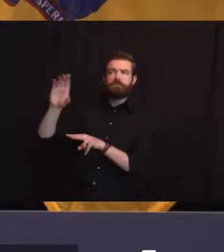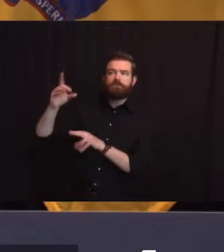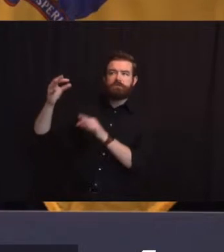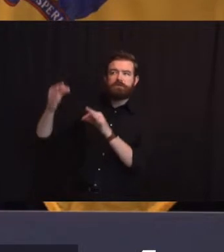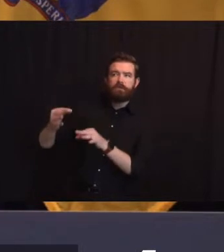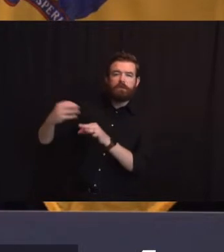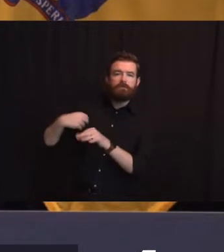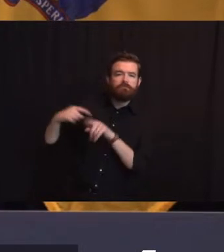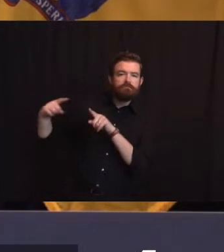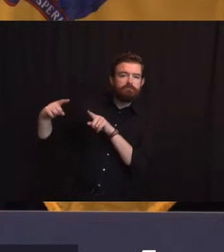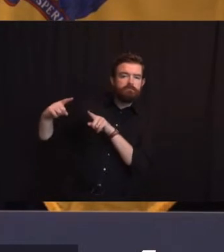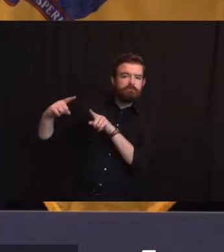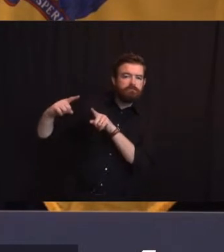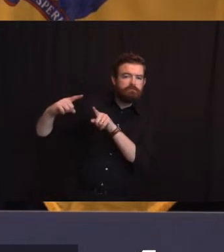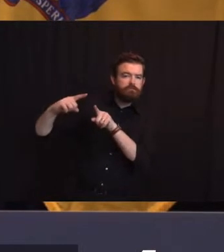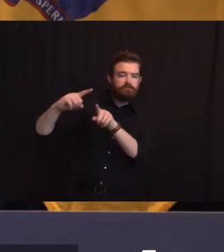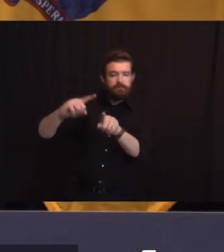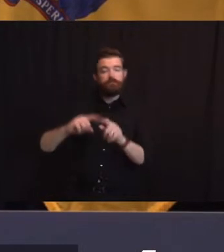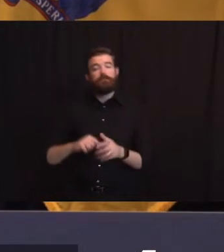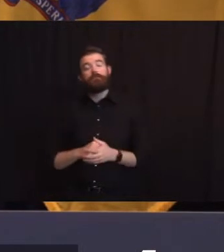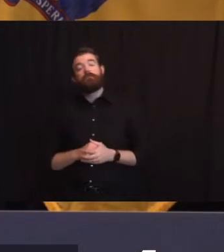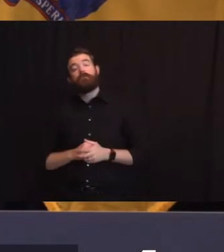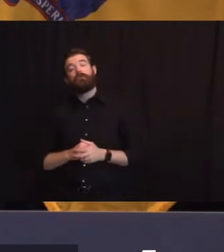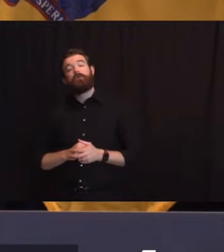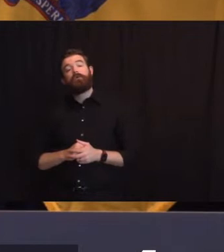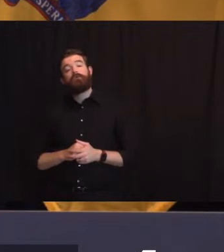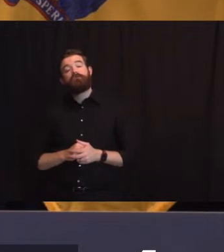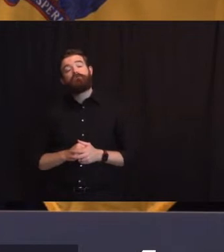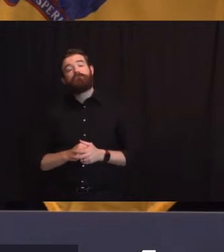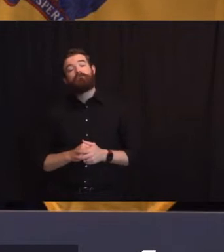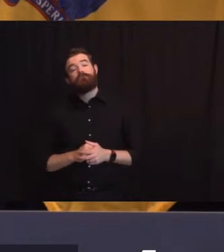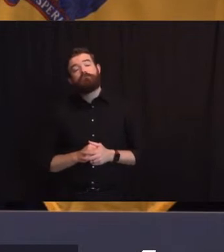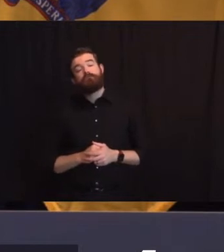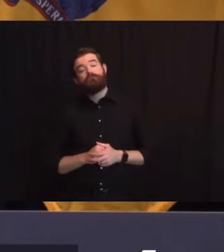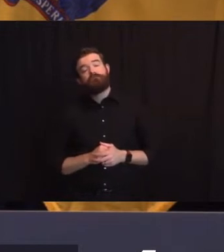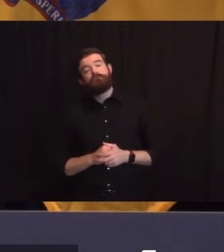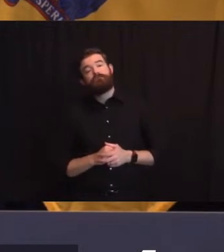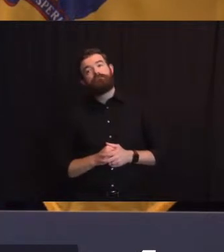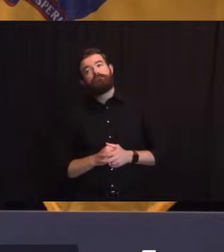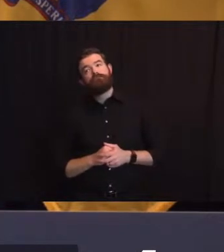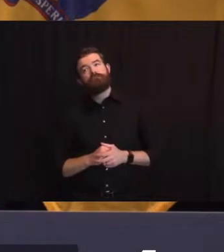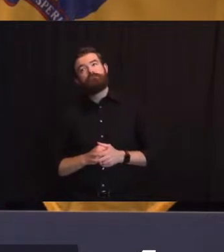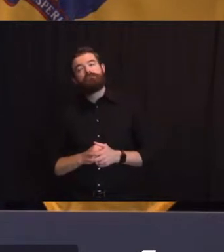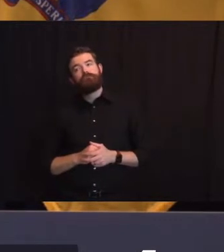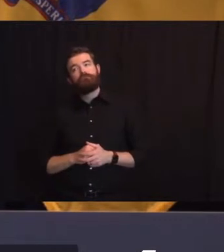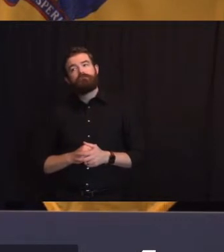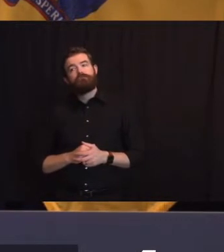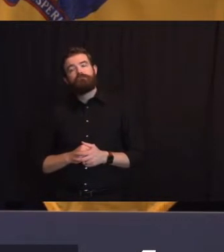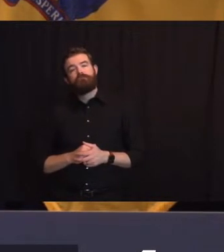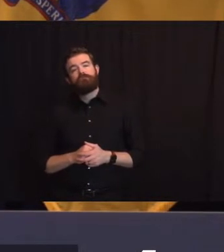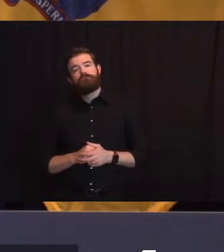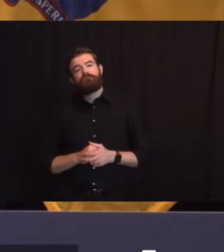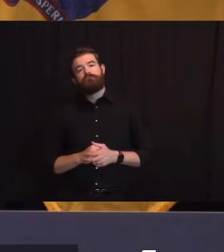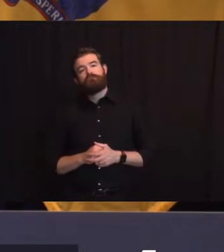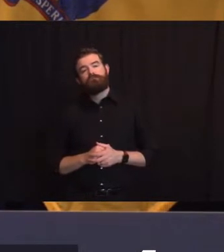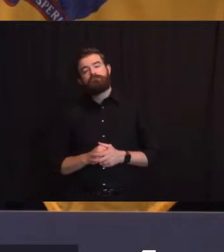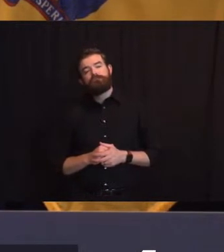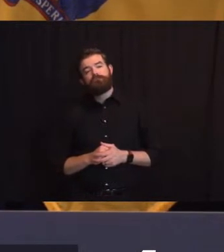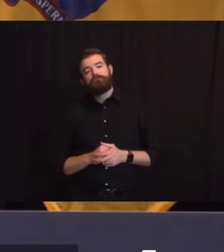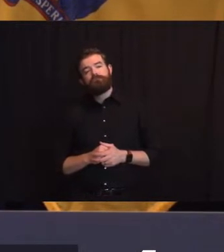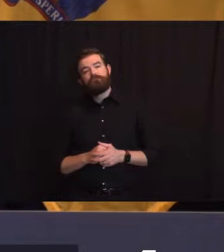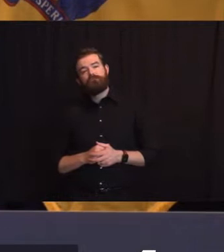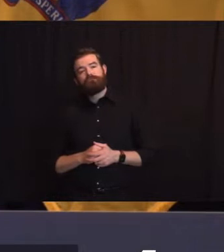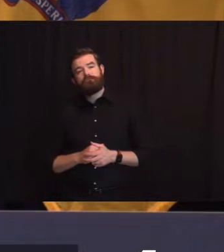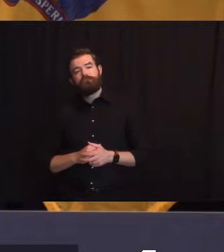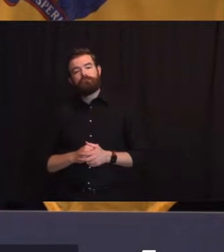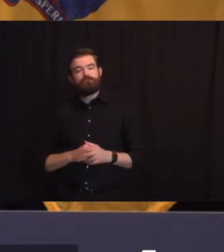that I hope that they can get to sooner than later. The 12 to 15 universe is 400 and something thousand. Does that